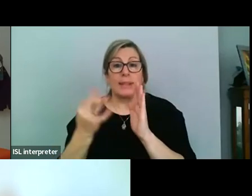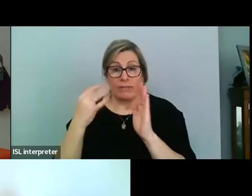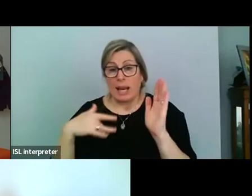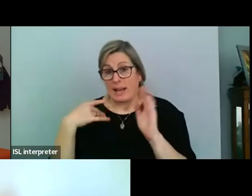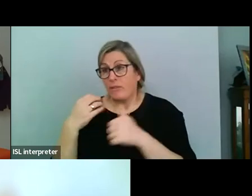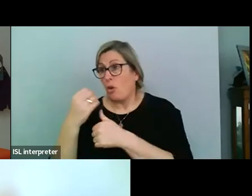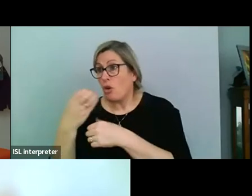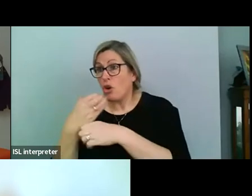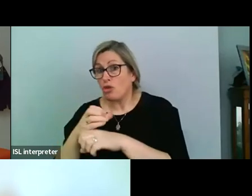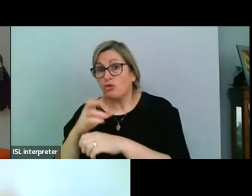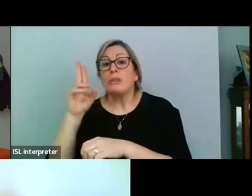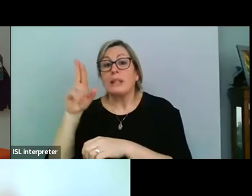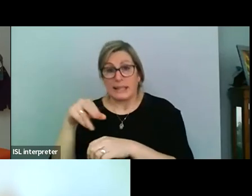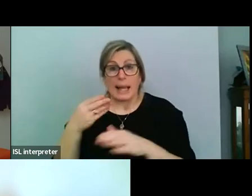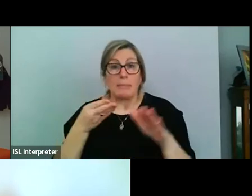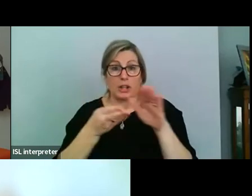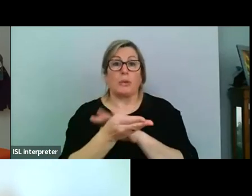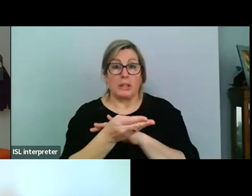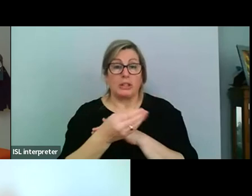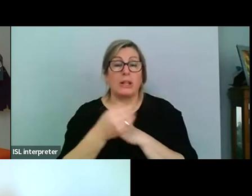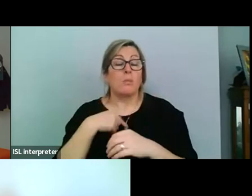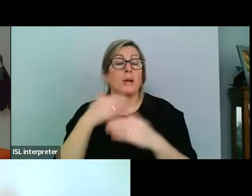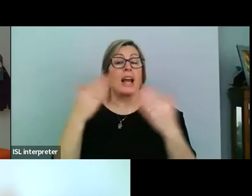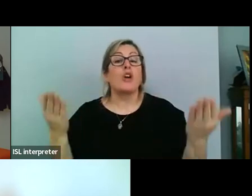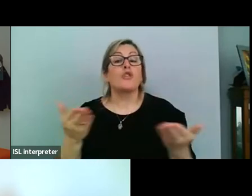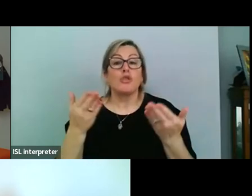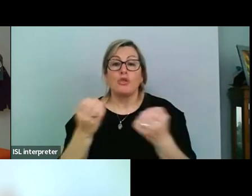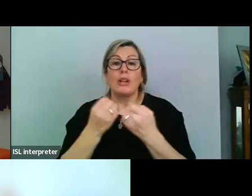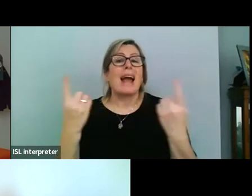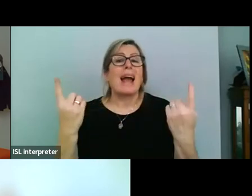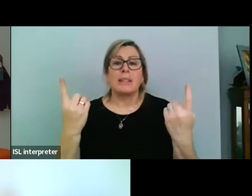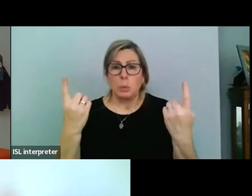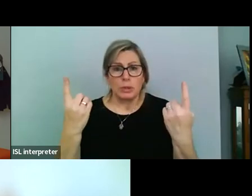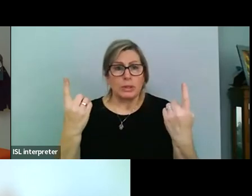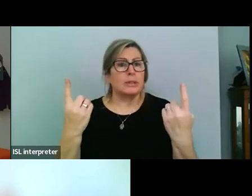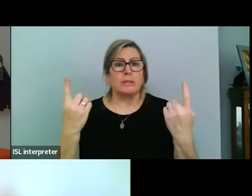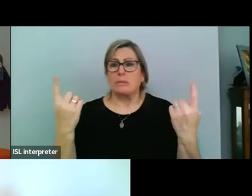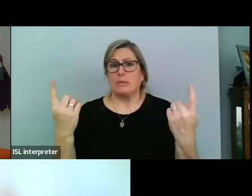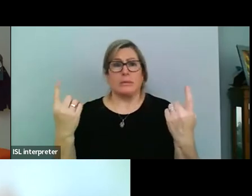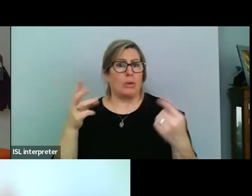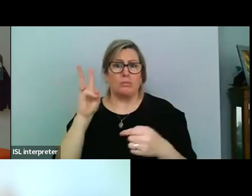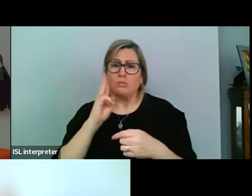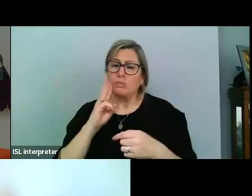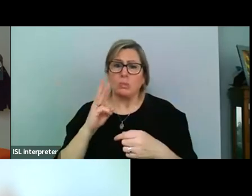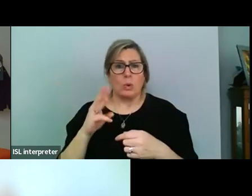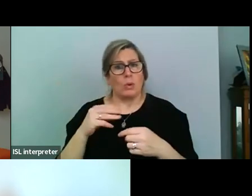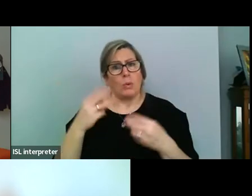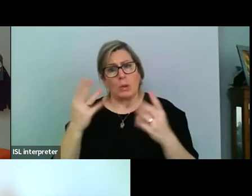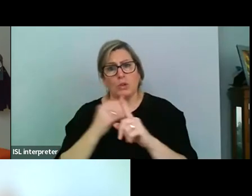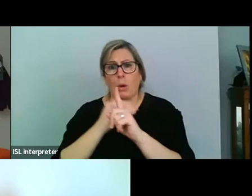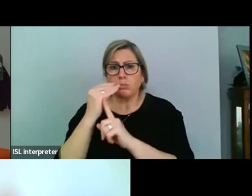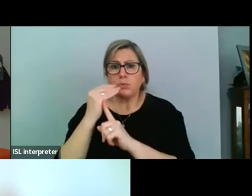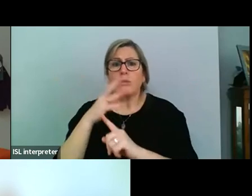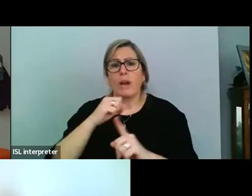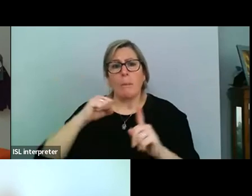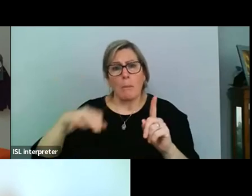can make a submission, and we really would encourage anybody who, anybody at all who cares about improving abortion in Ireland to